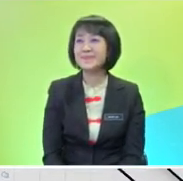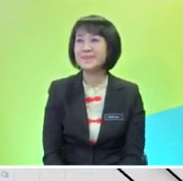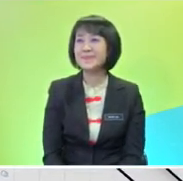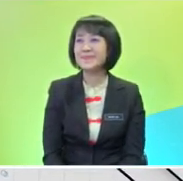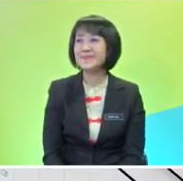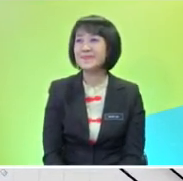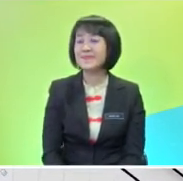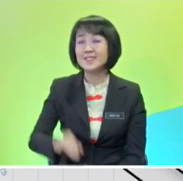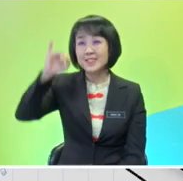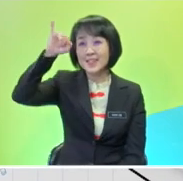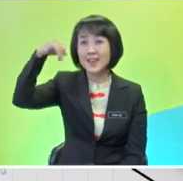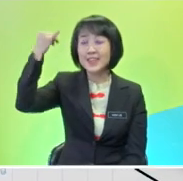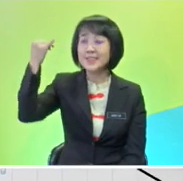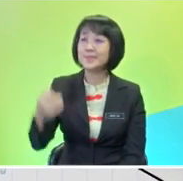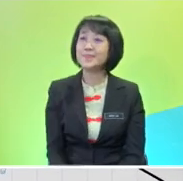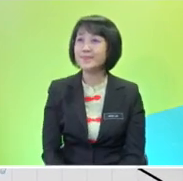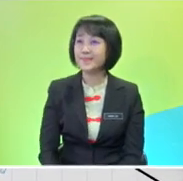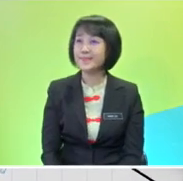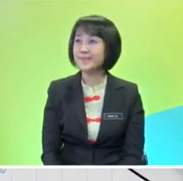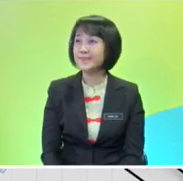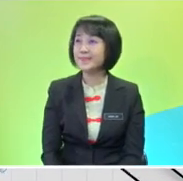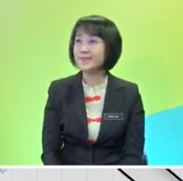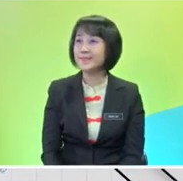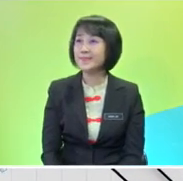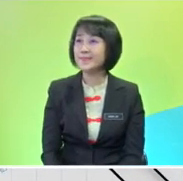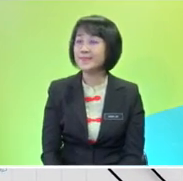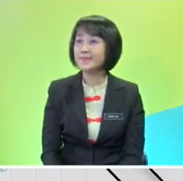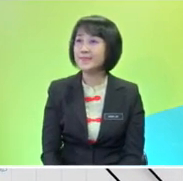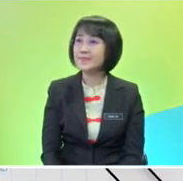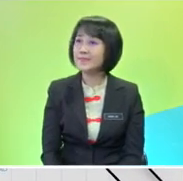go, Jauhan. The first four lines, teacher? Yes. Okay. Make it a bit big.